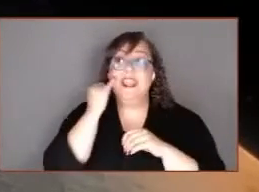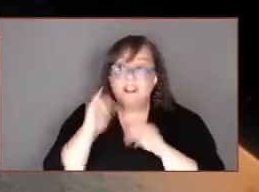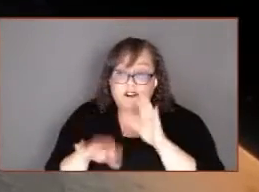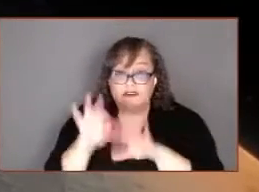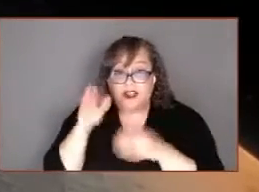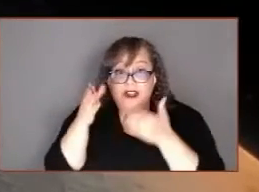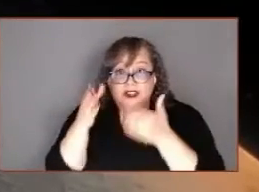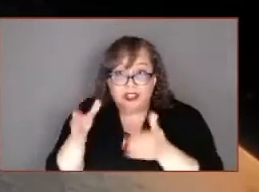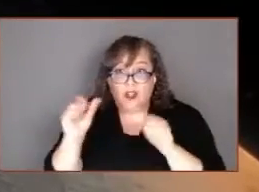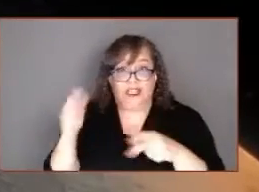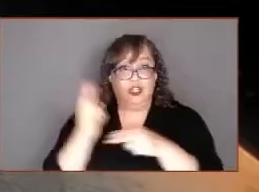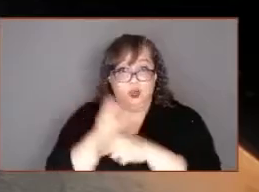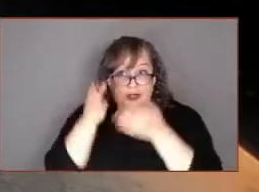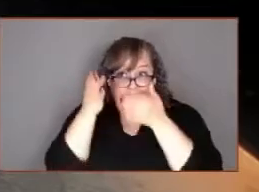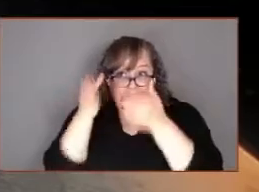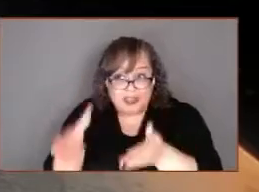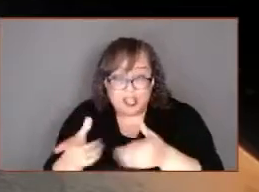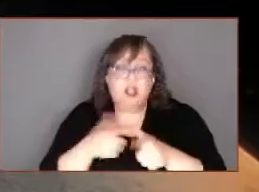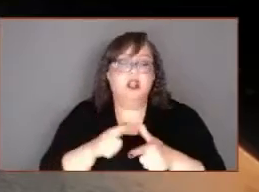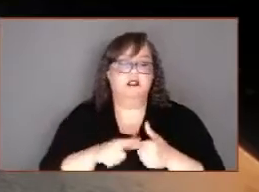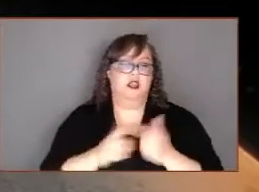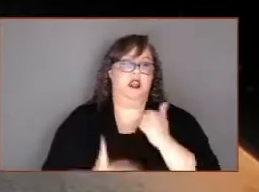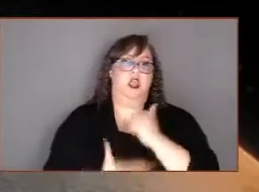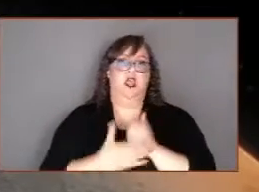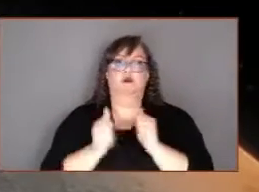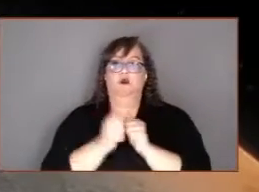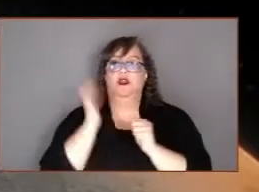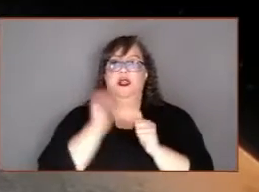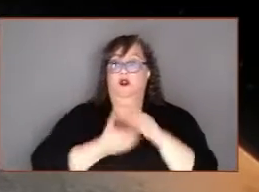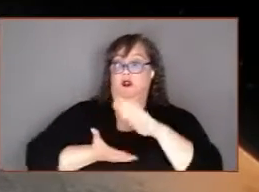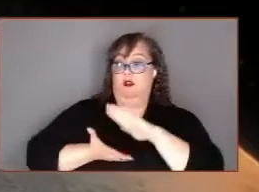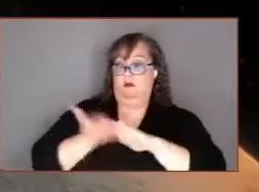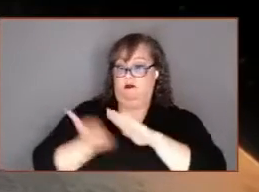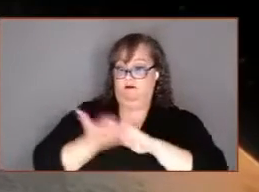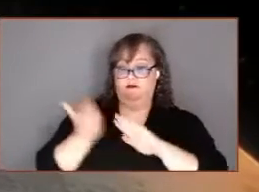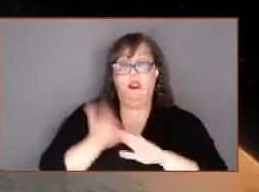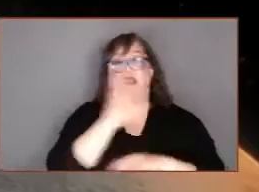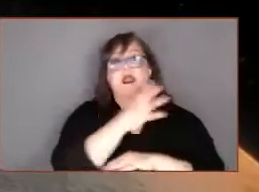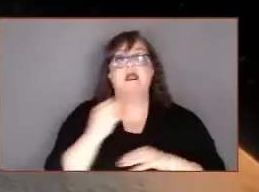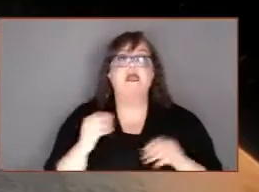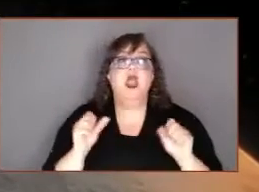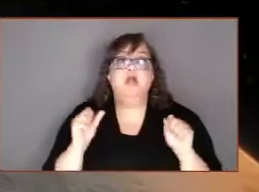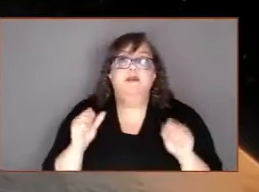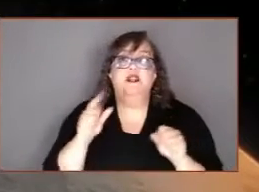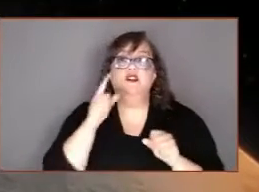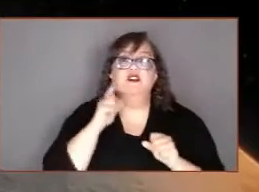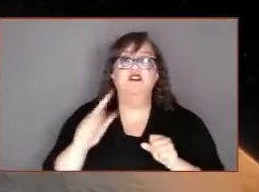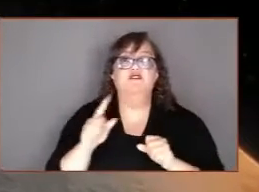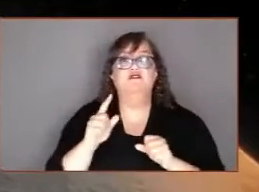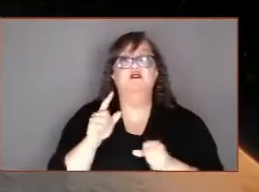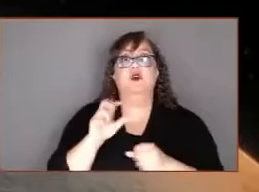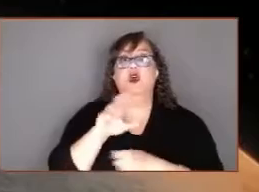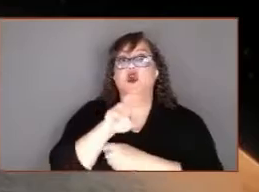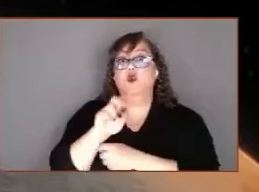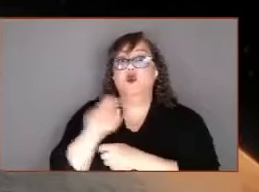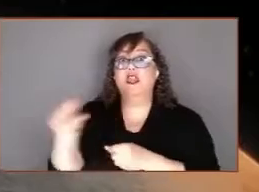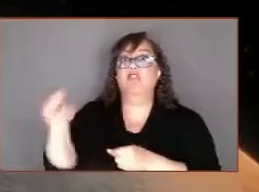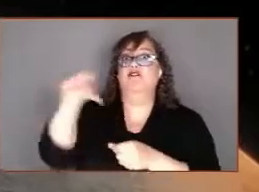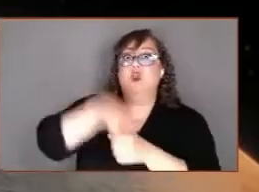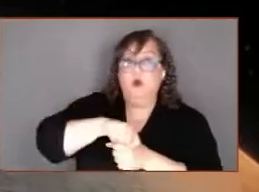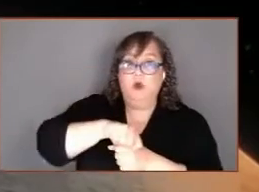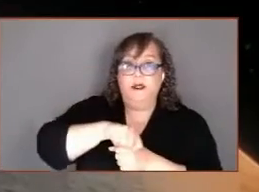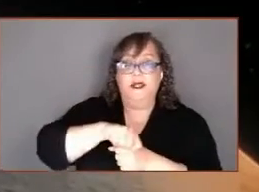in terms of the operations and potentially for refueling. So you can imagine you're